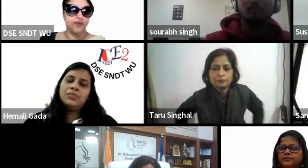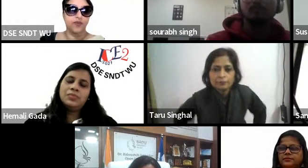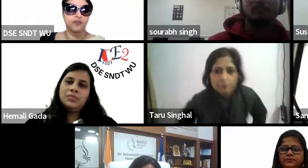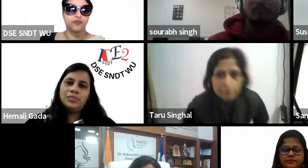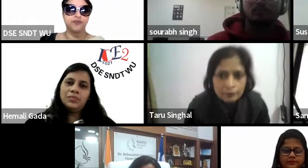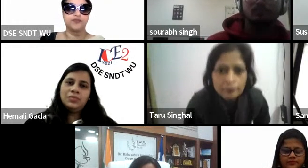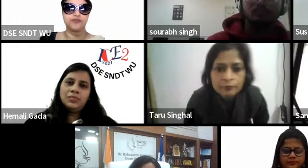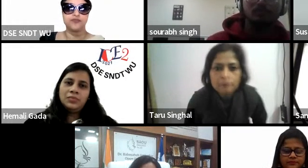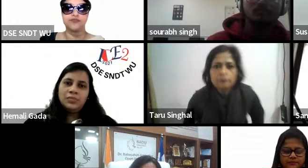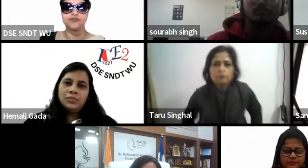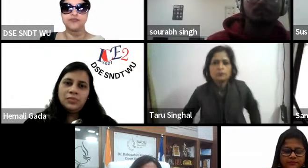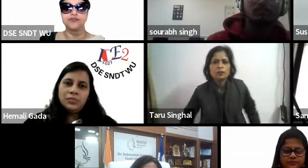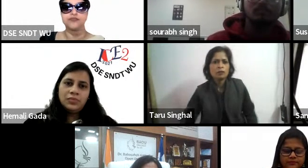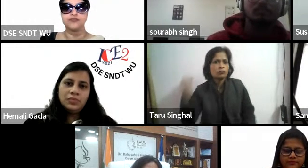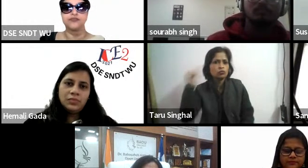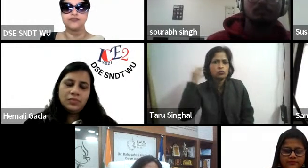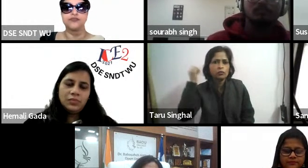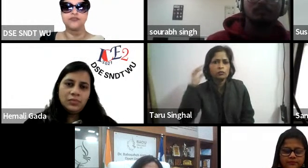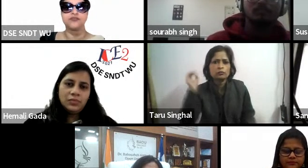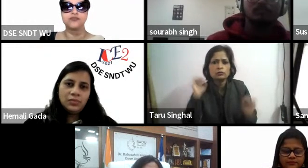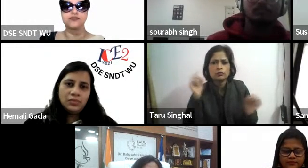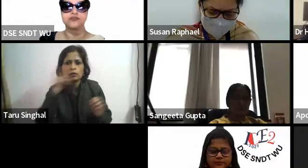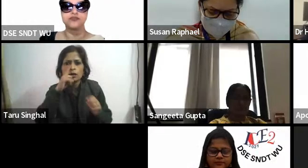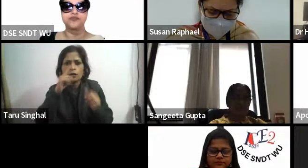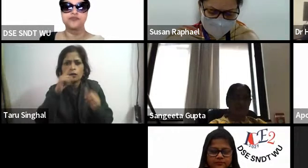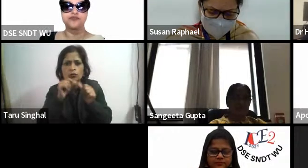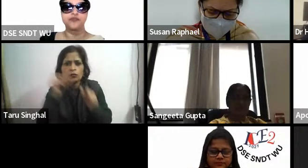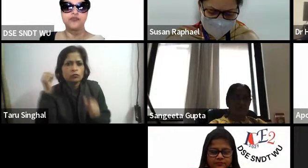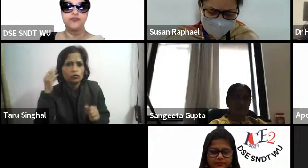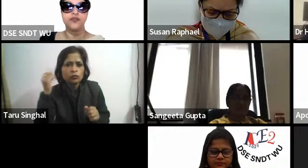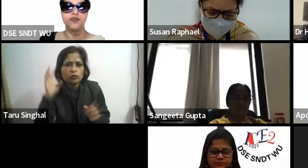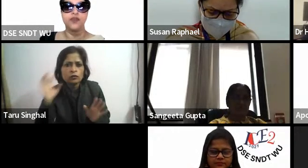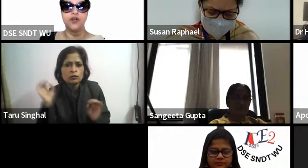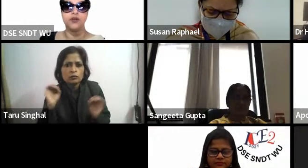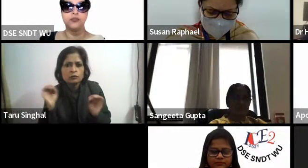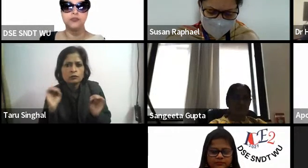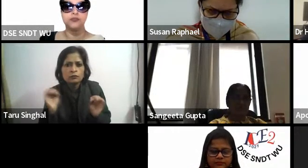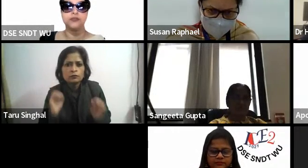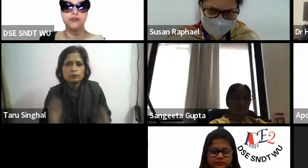We can't hear you, Mrs. Panchikar, Dr. Panchikar.